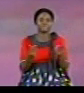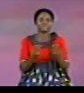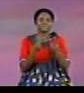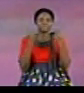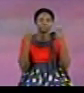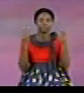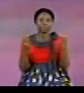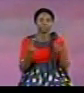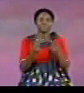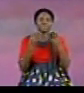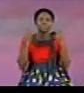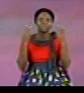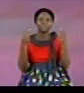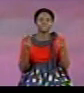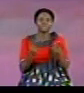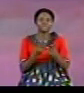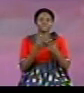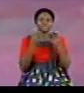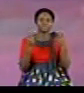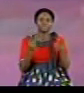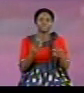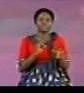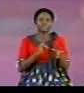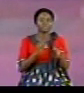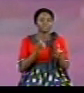Victory, victory.